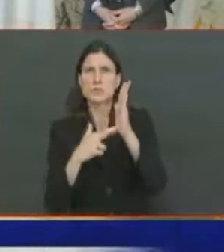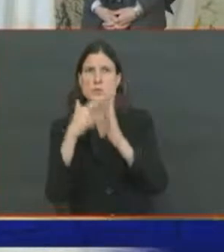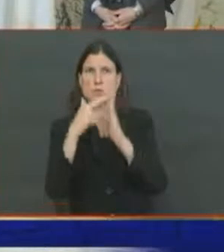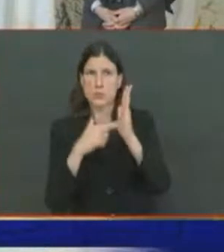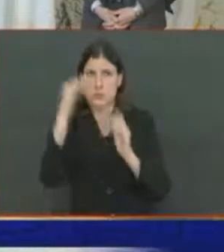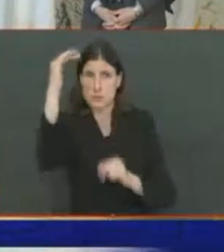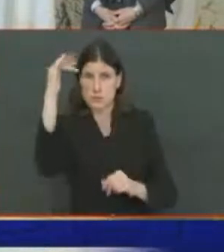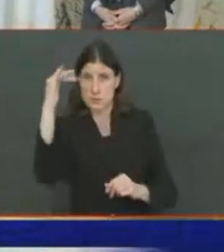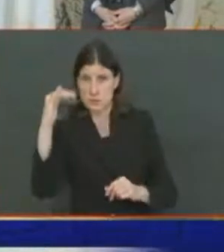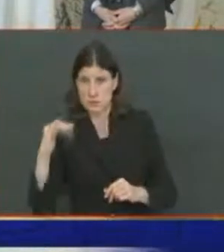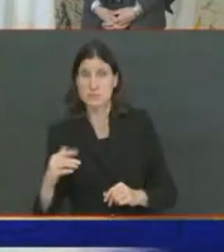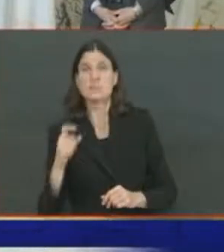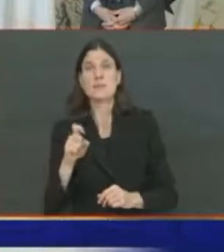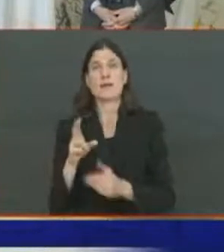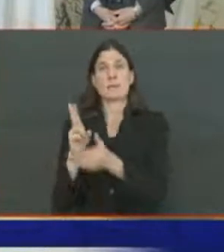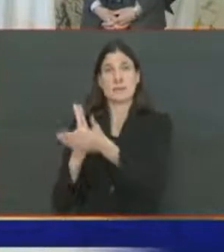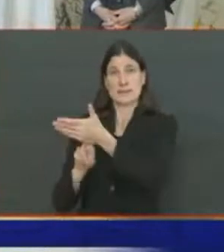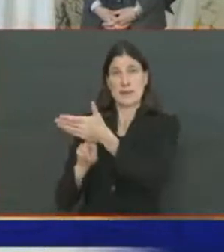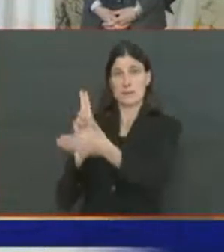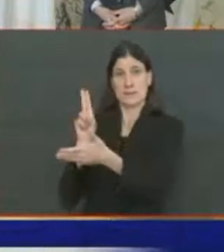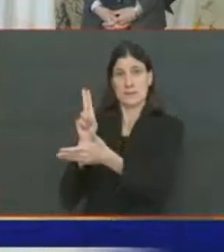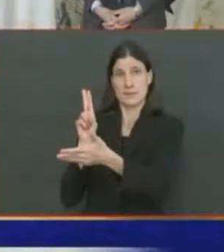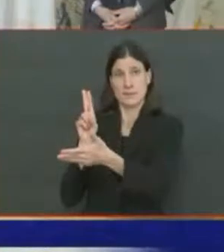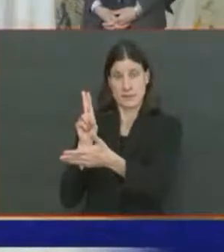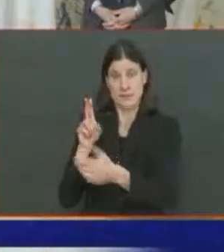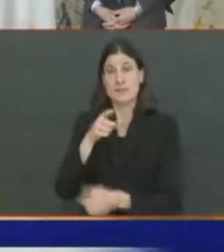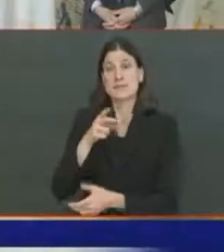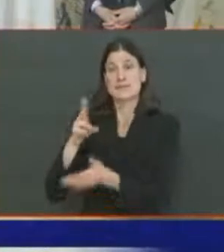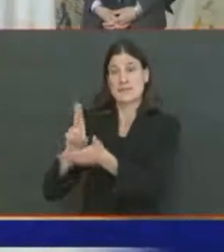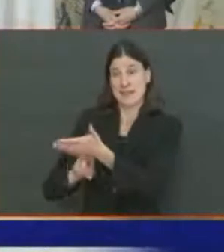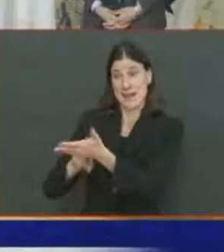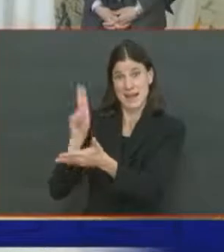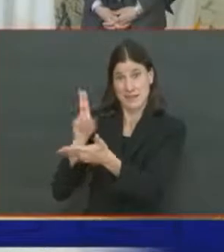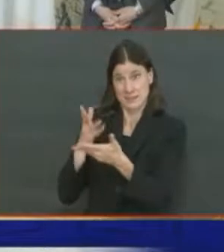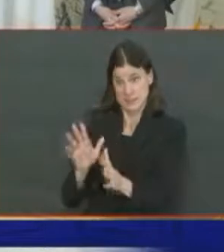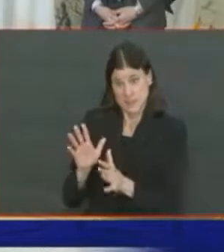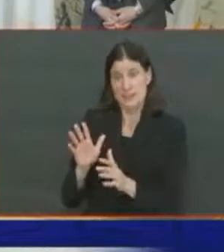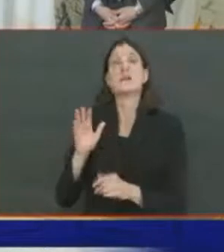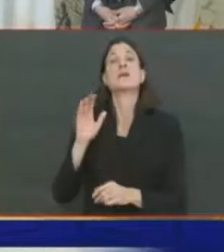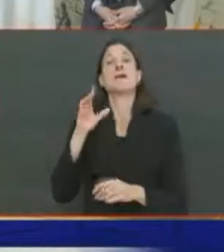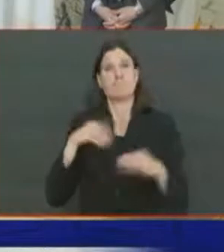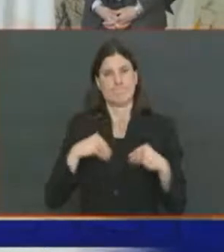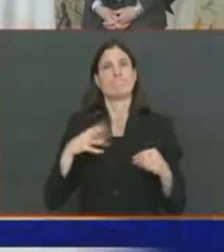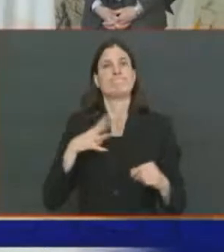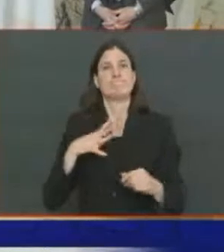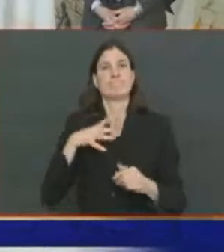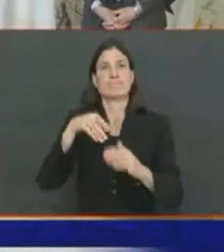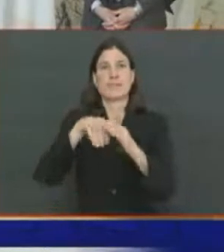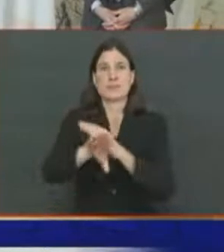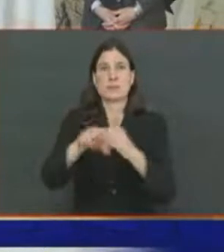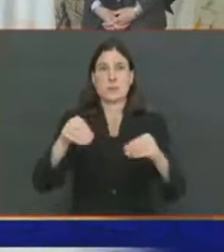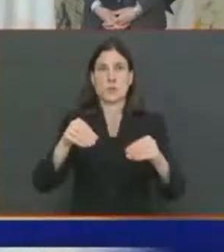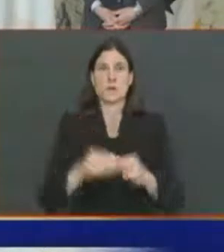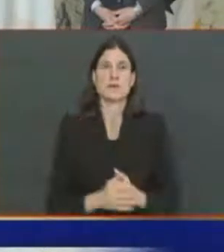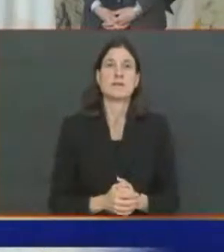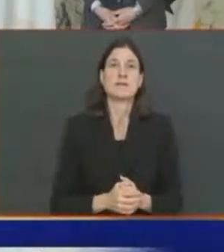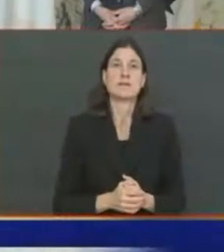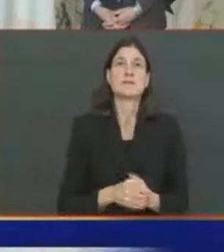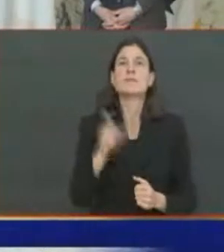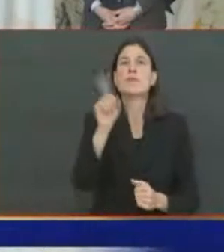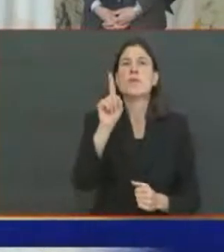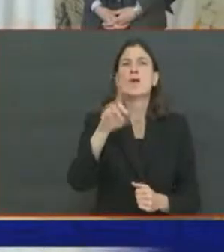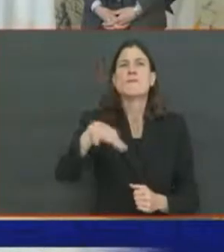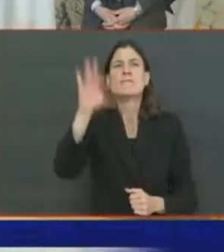businesses to go through the checklist and attest that they're ready. You can find those new guidelines at our